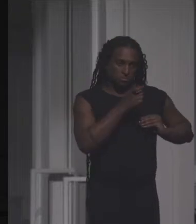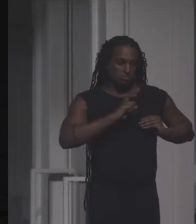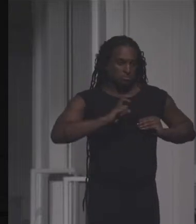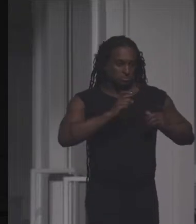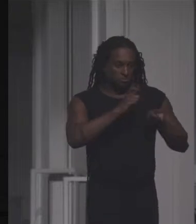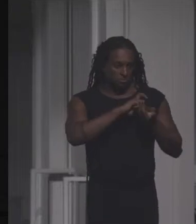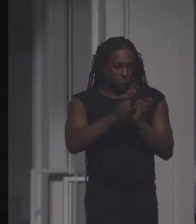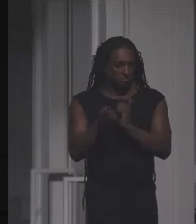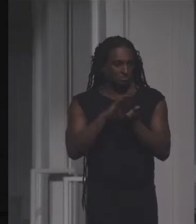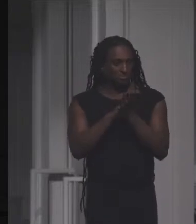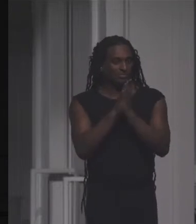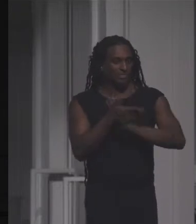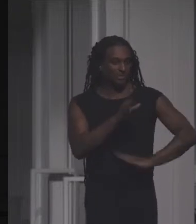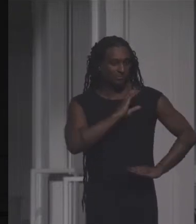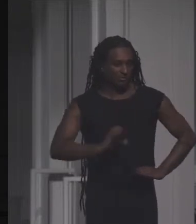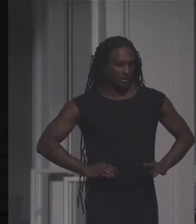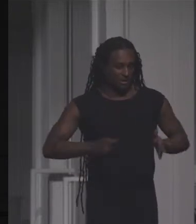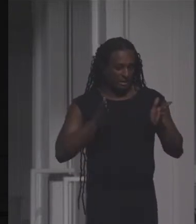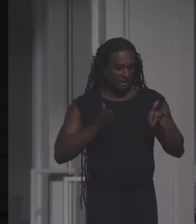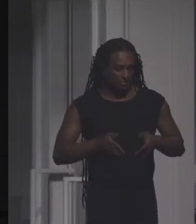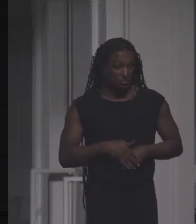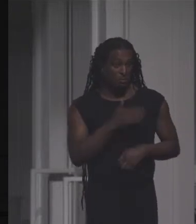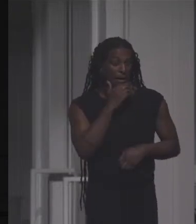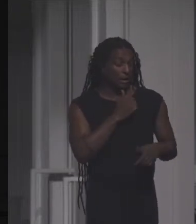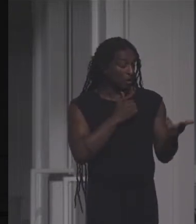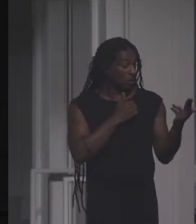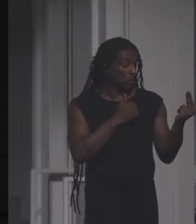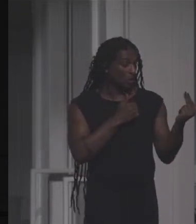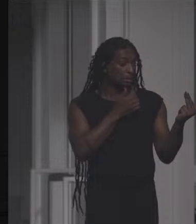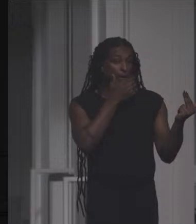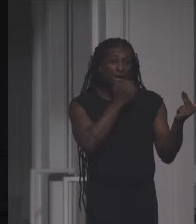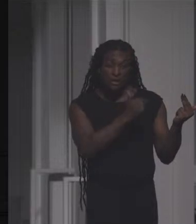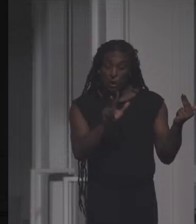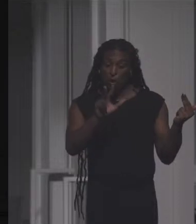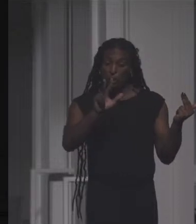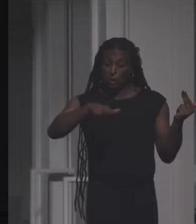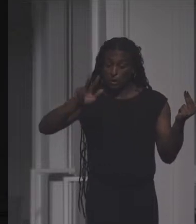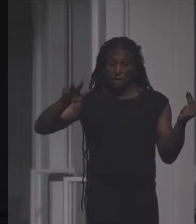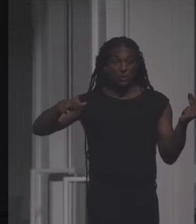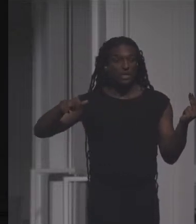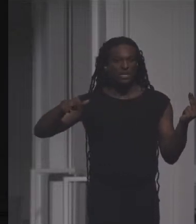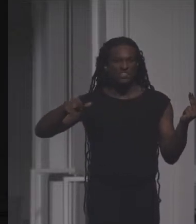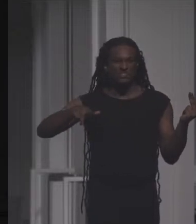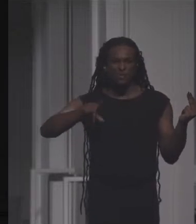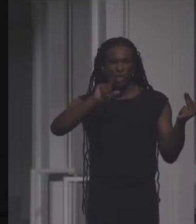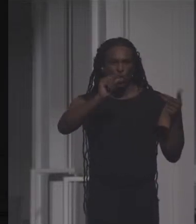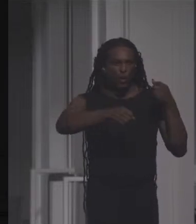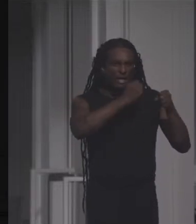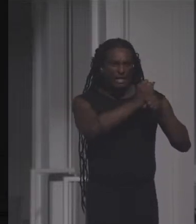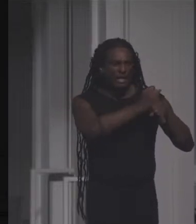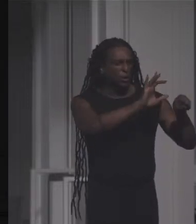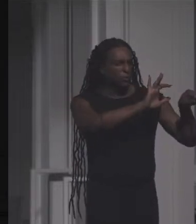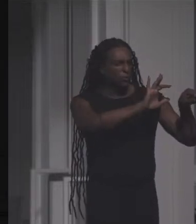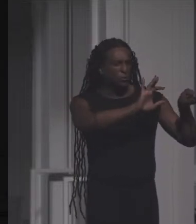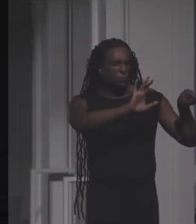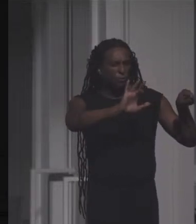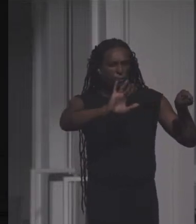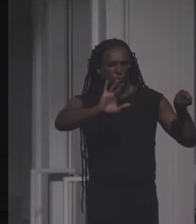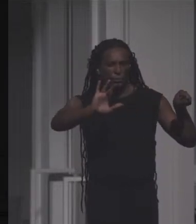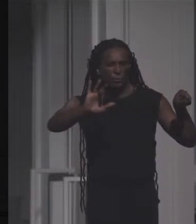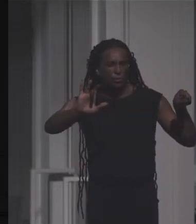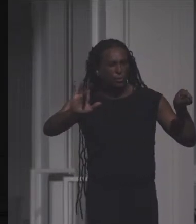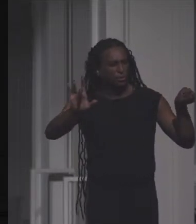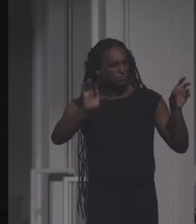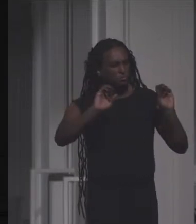age 13 and 33, there's another 20-year gap in which we know